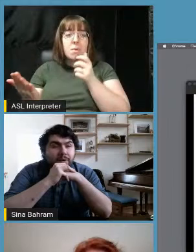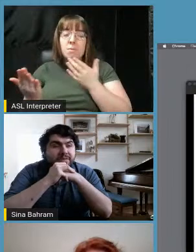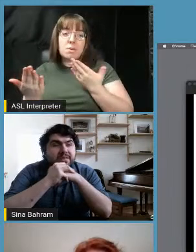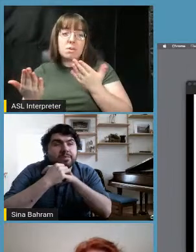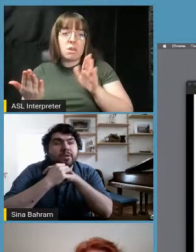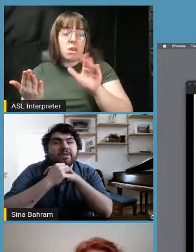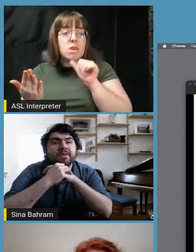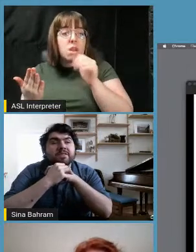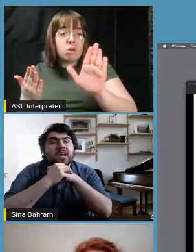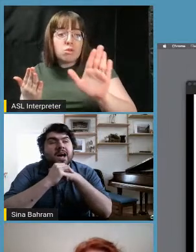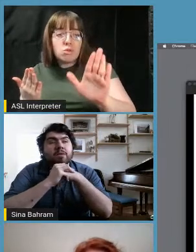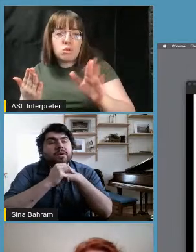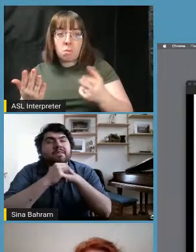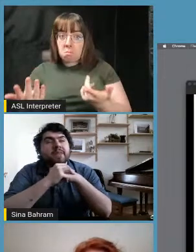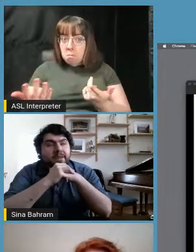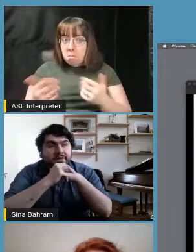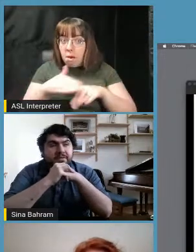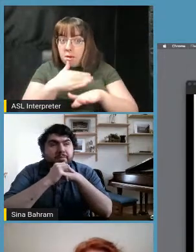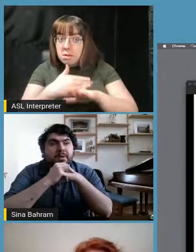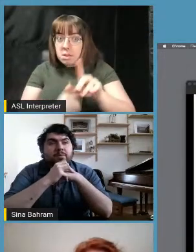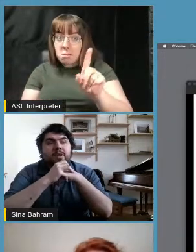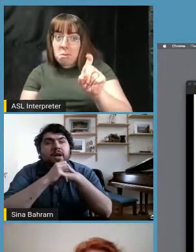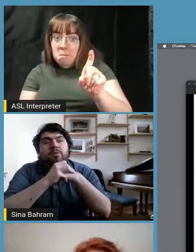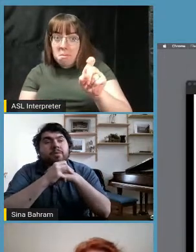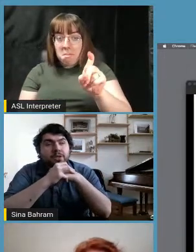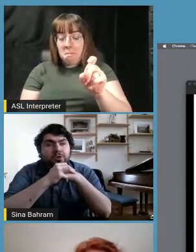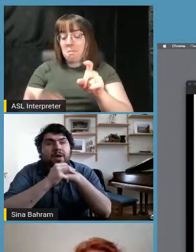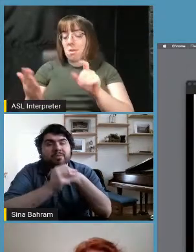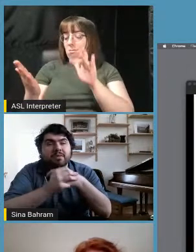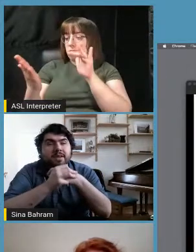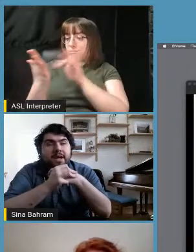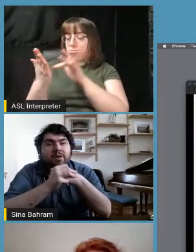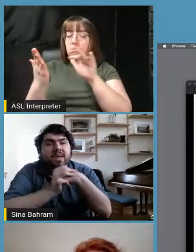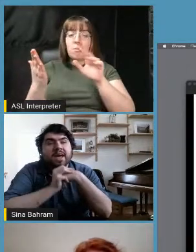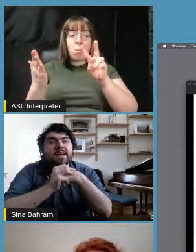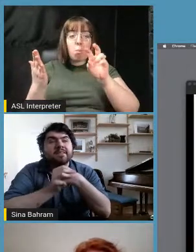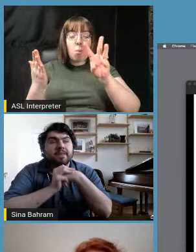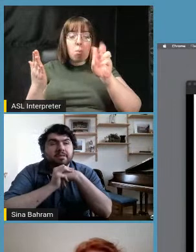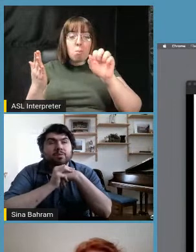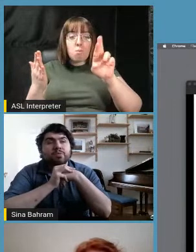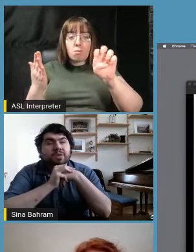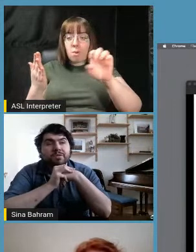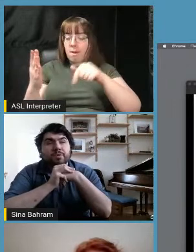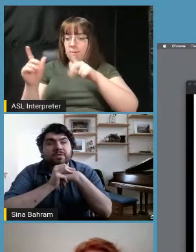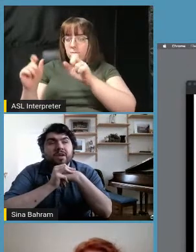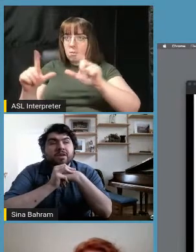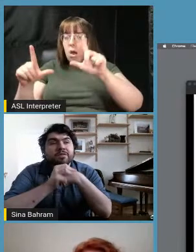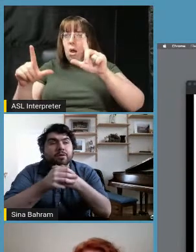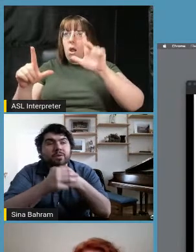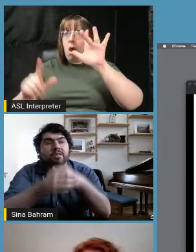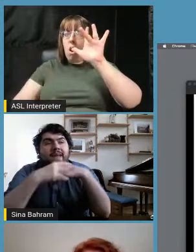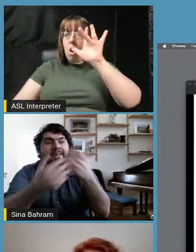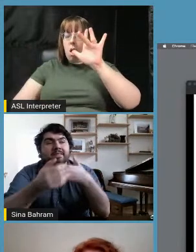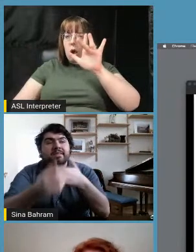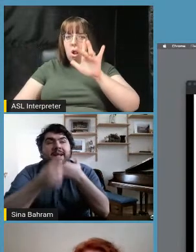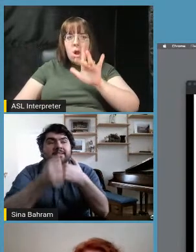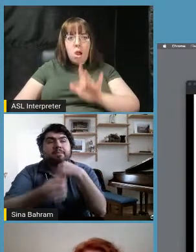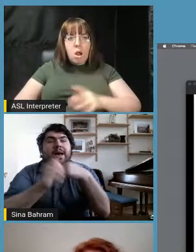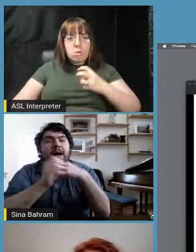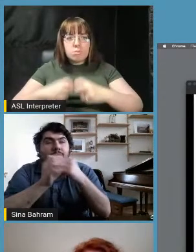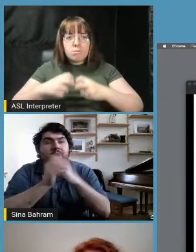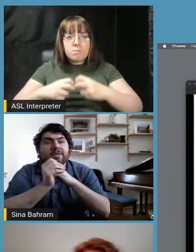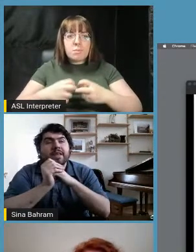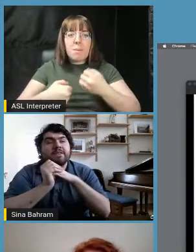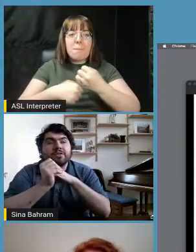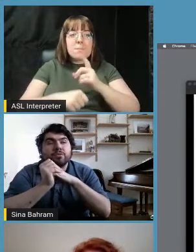curious, oh, how accessible is this? I want to send it to some people, and I want to make sure I'm sending out an accessible resource. So that's